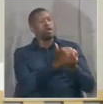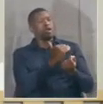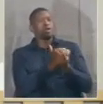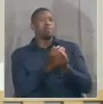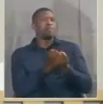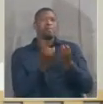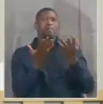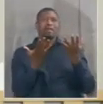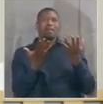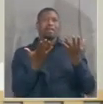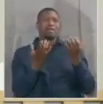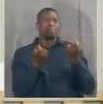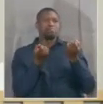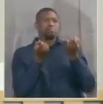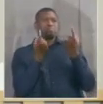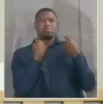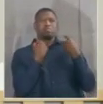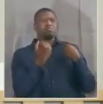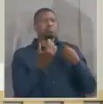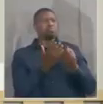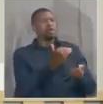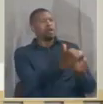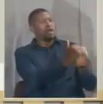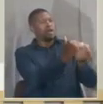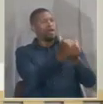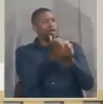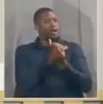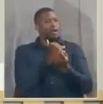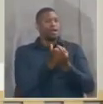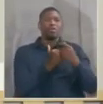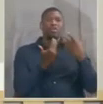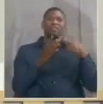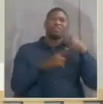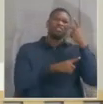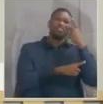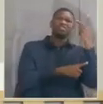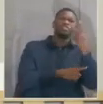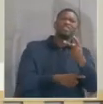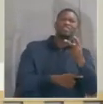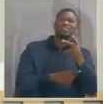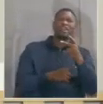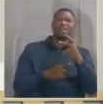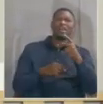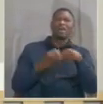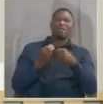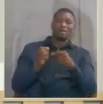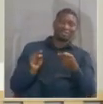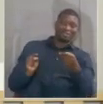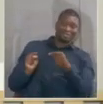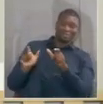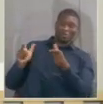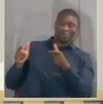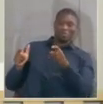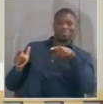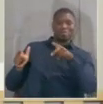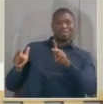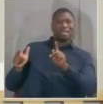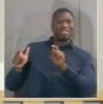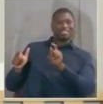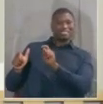misperception that we have seen and heard around the establishment of this Political Killings Task